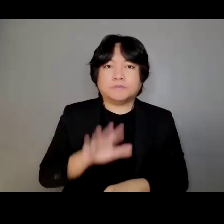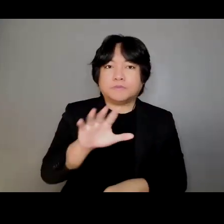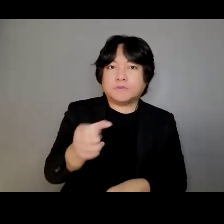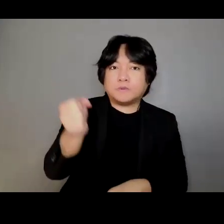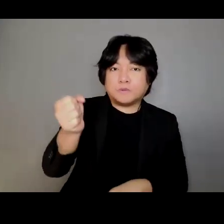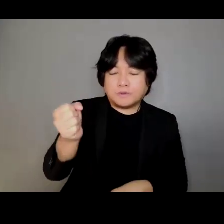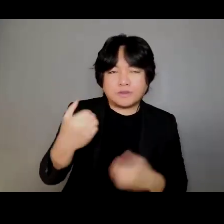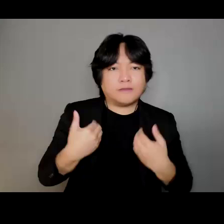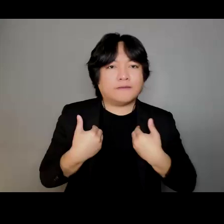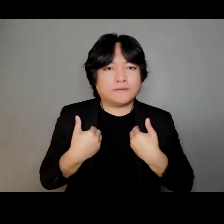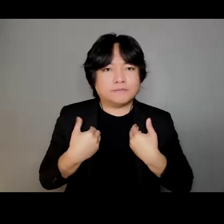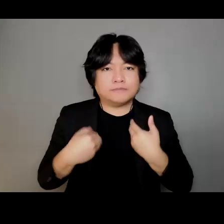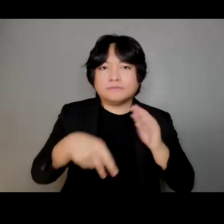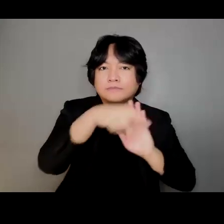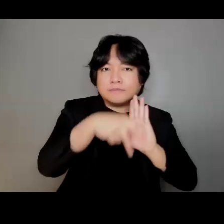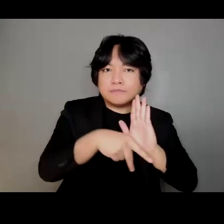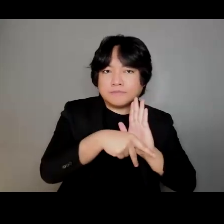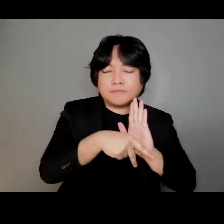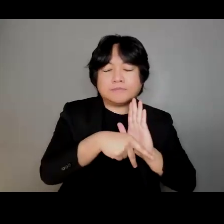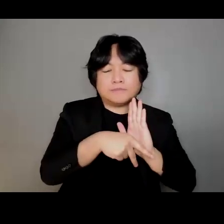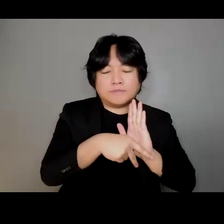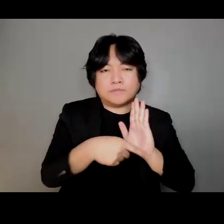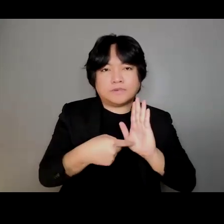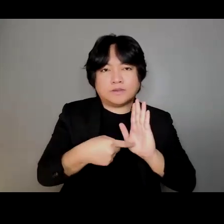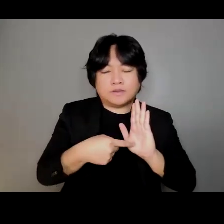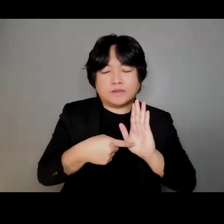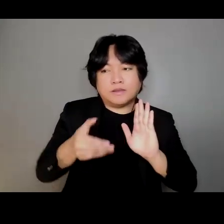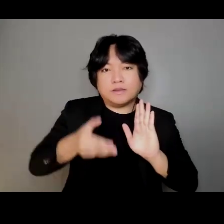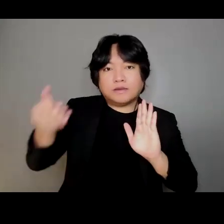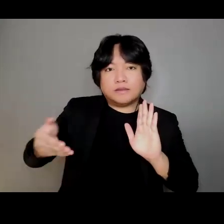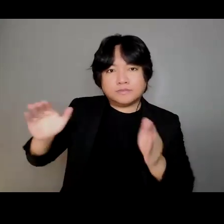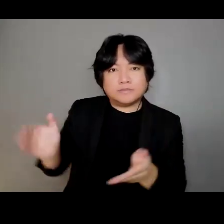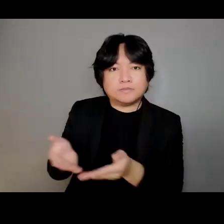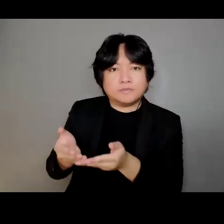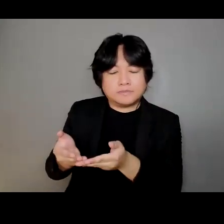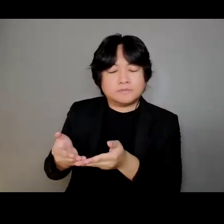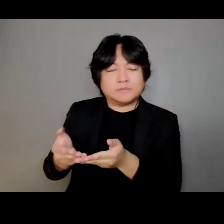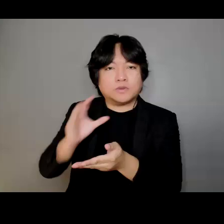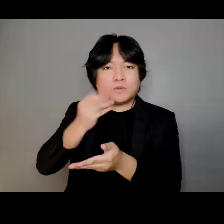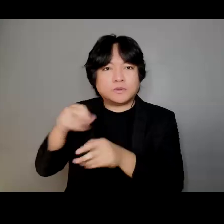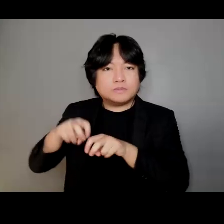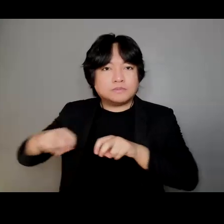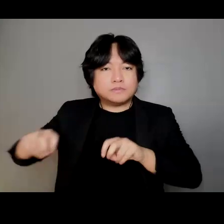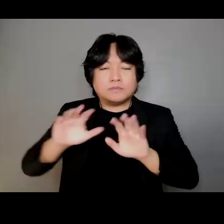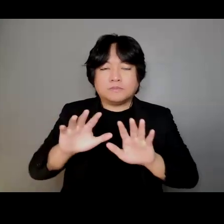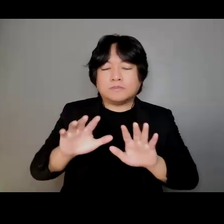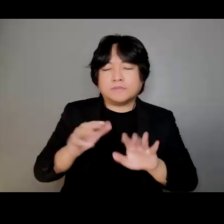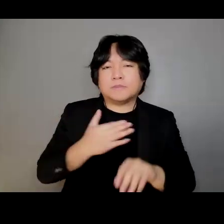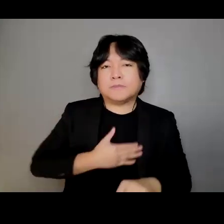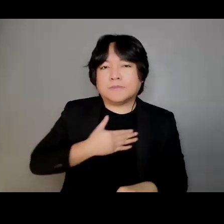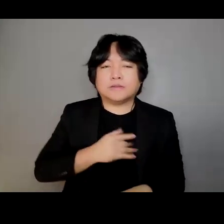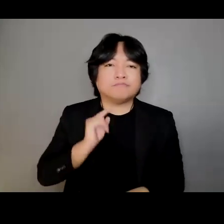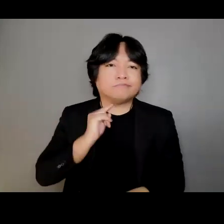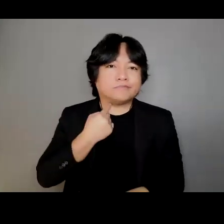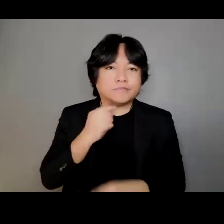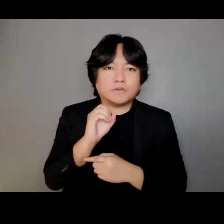before I introduce our panelists and get into the discussion points, no? So please keep your microphones muted. We do have